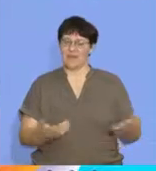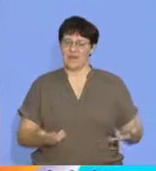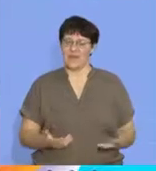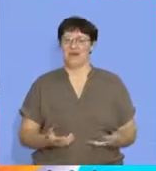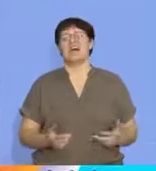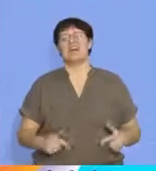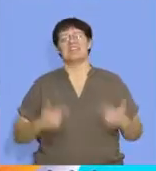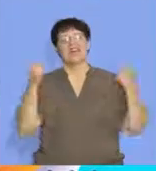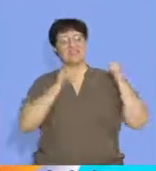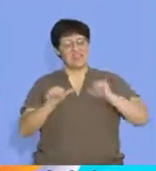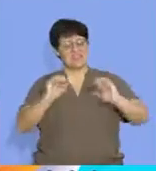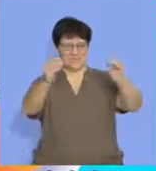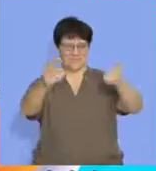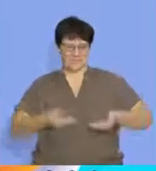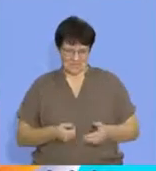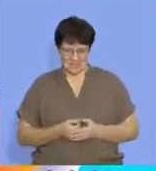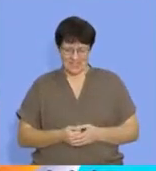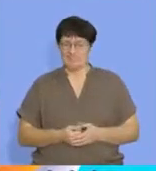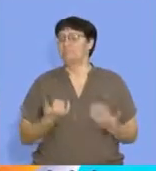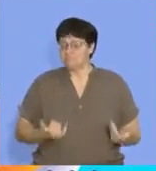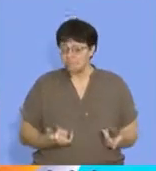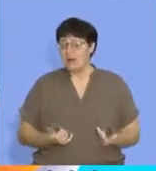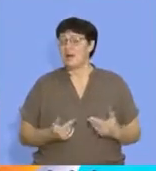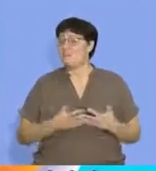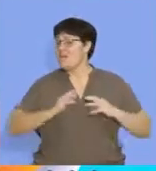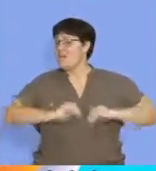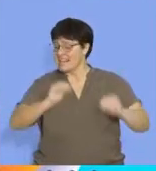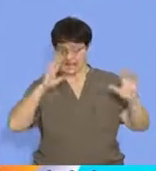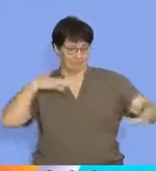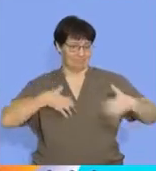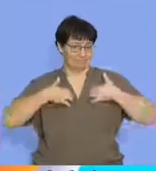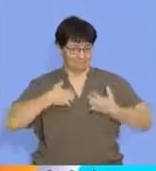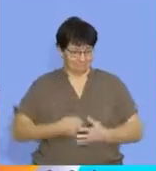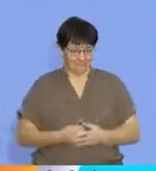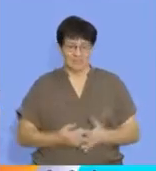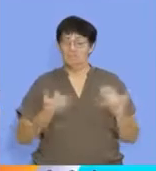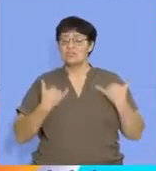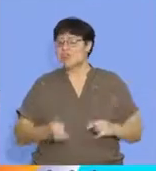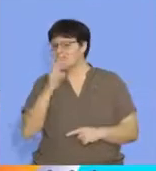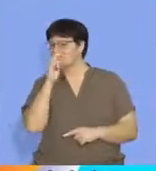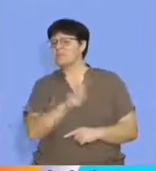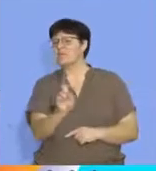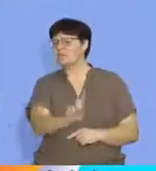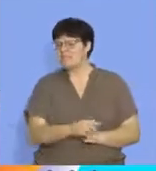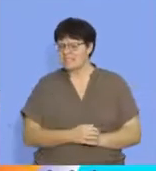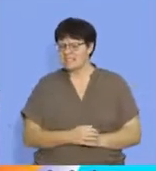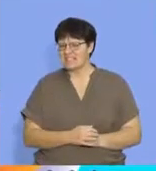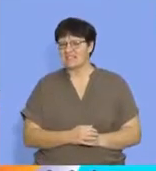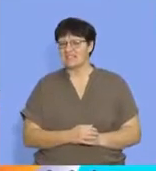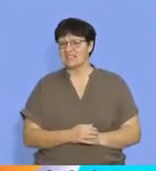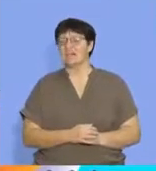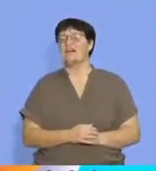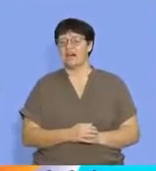Welcome, Life Sciences, to another exciting life science lesson. Right, today what are we looking at? We're looking at